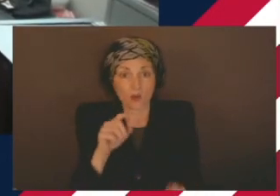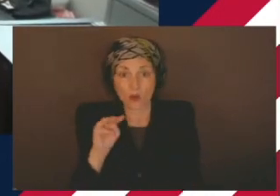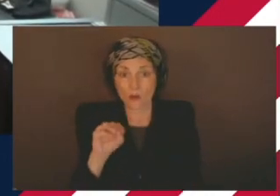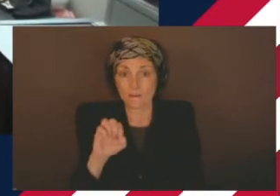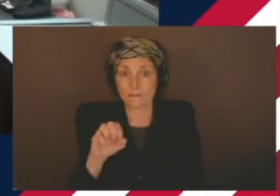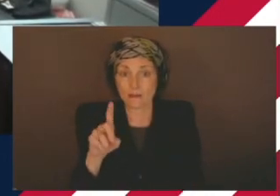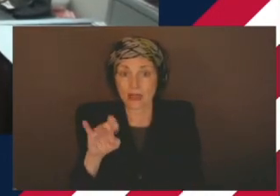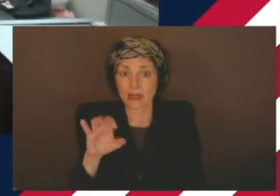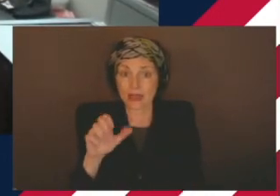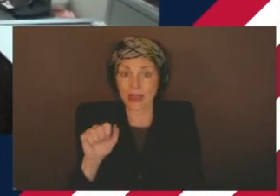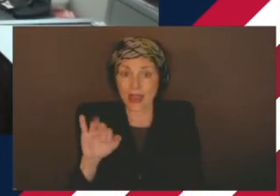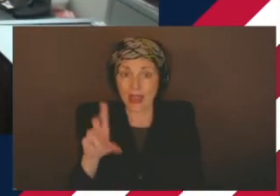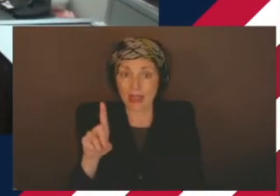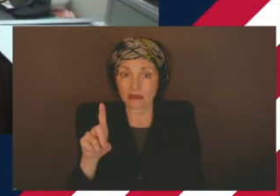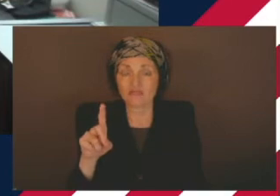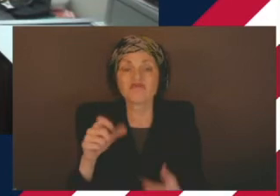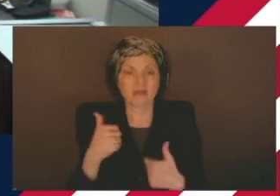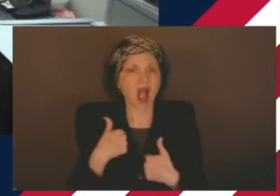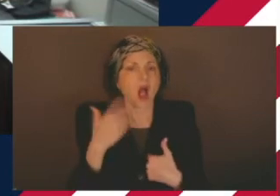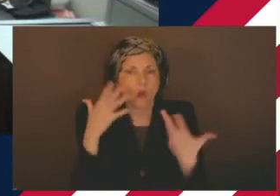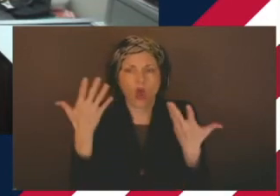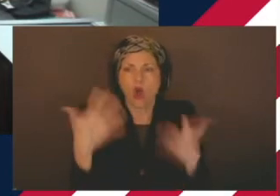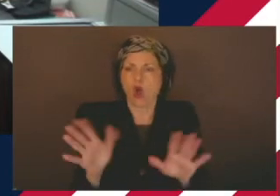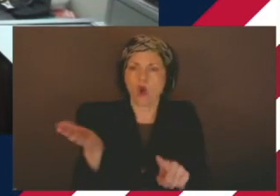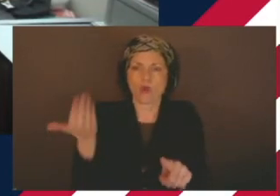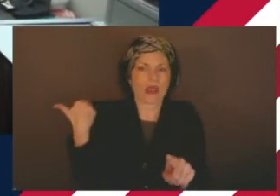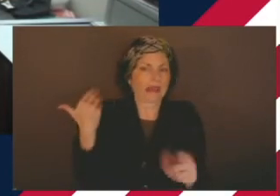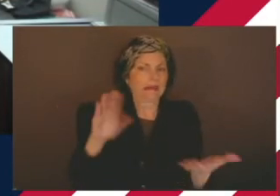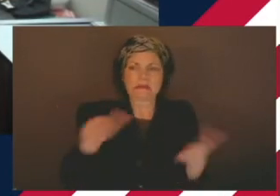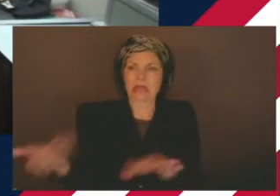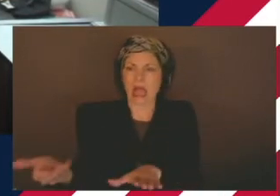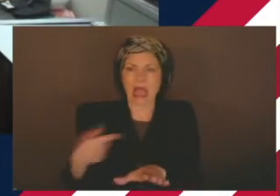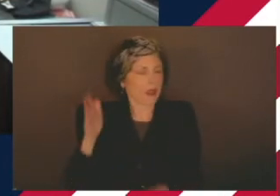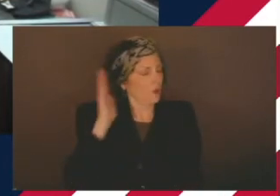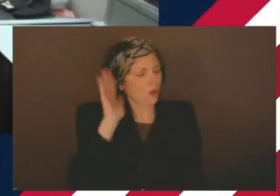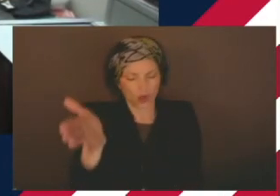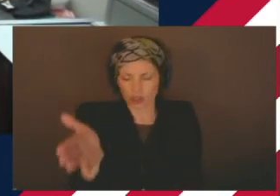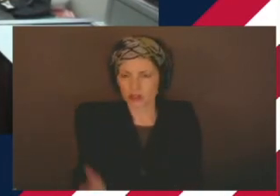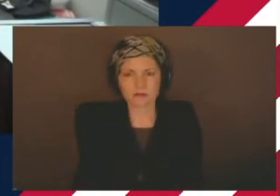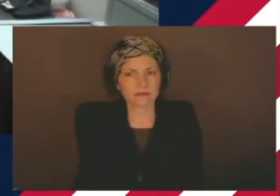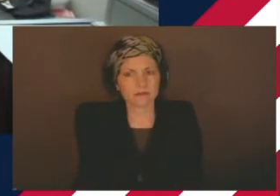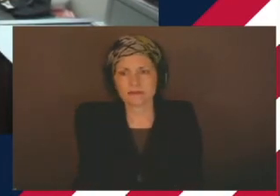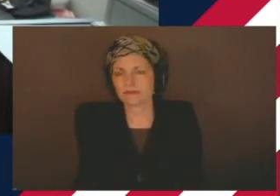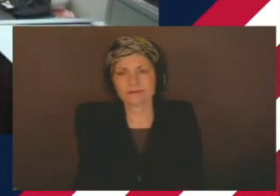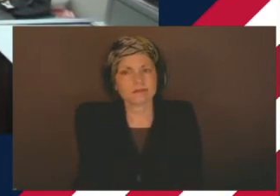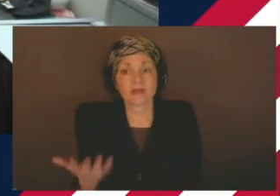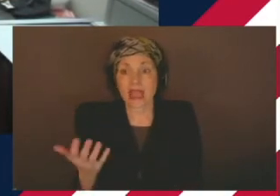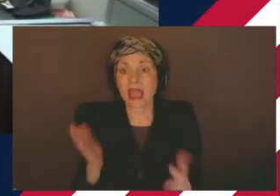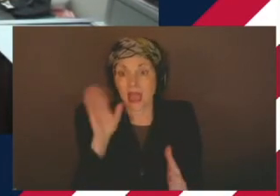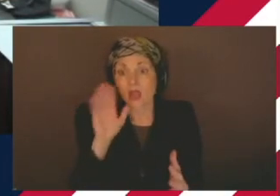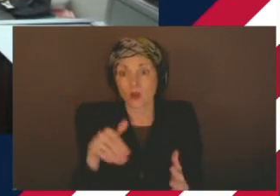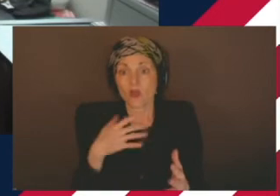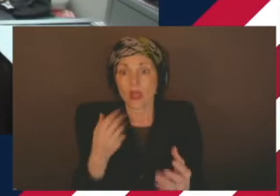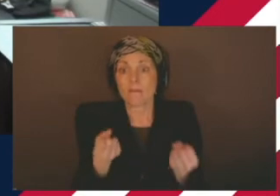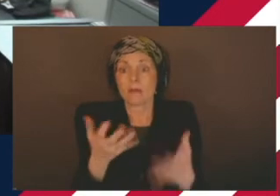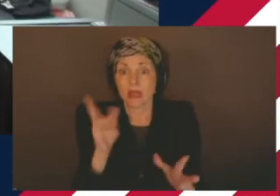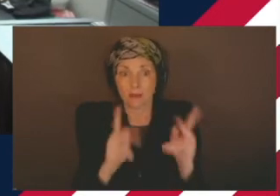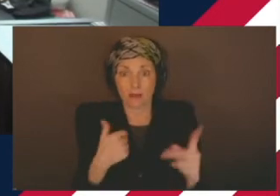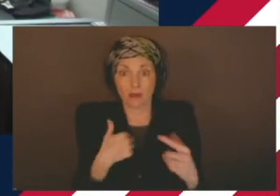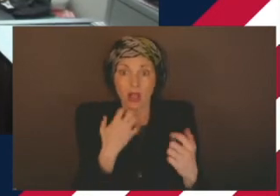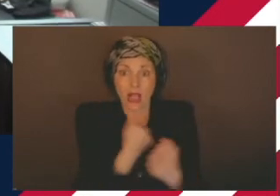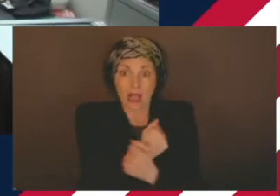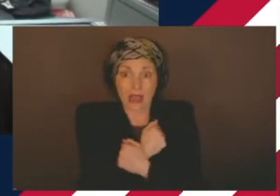be dead today. In the last couple of years, I have lost dozens of friends, people I loved in my community, who were